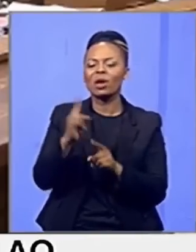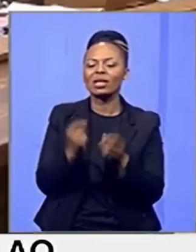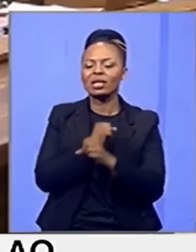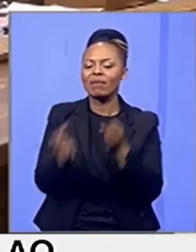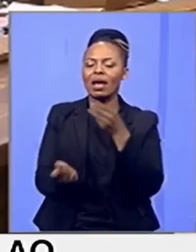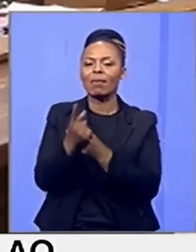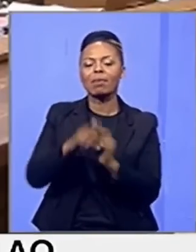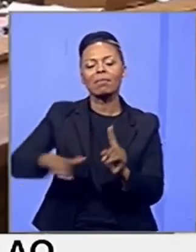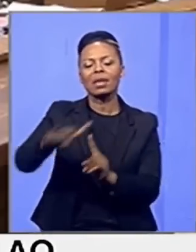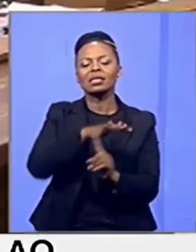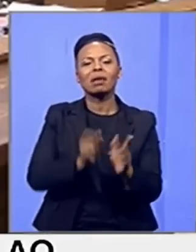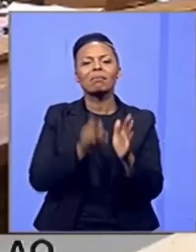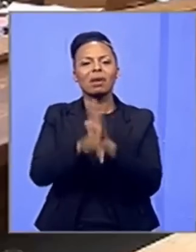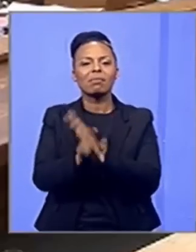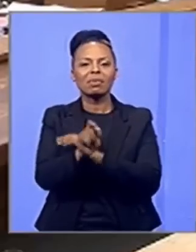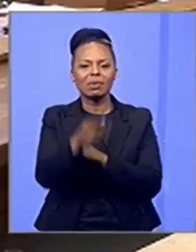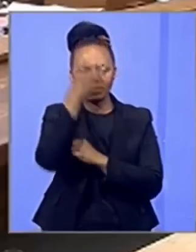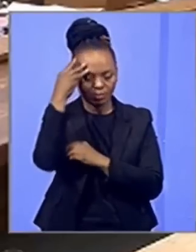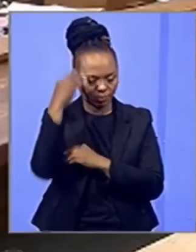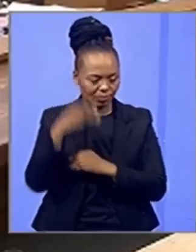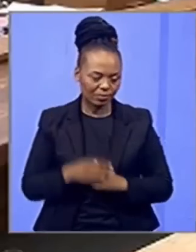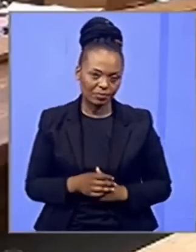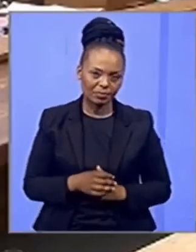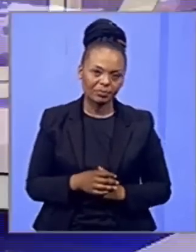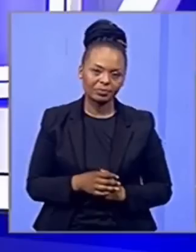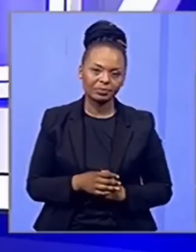la polao.